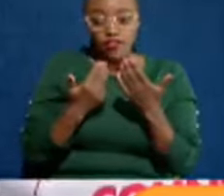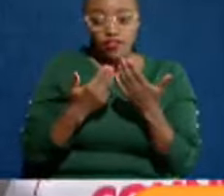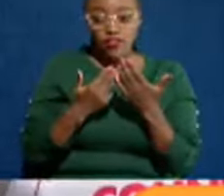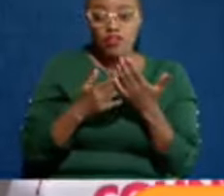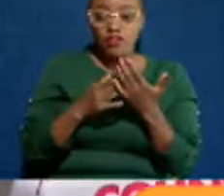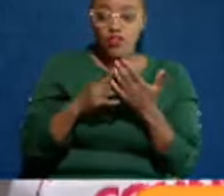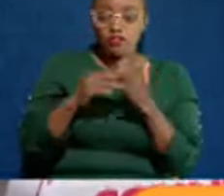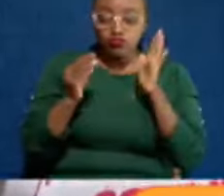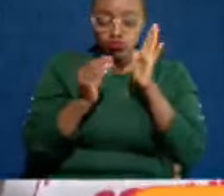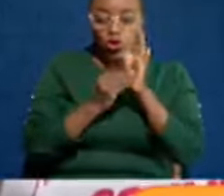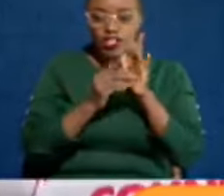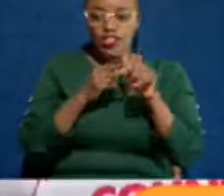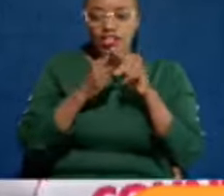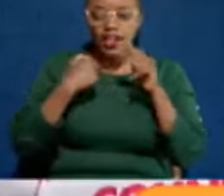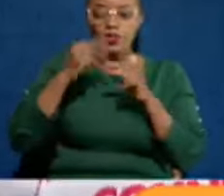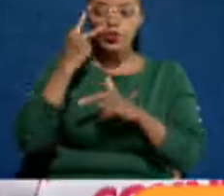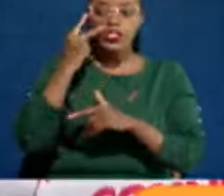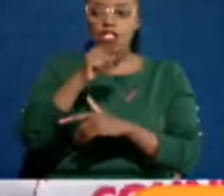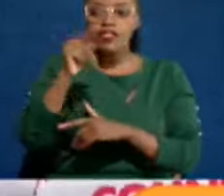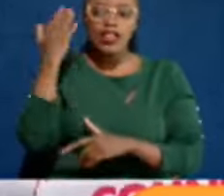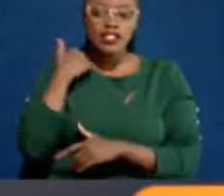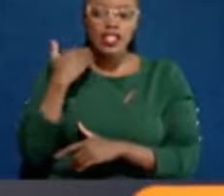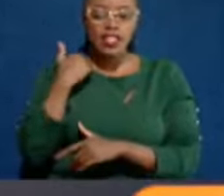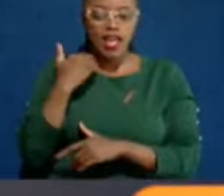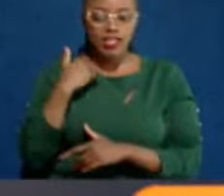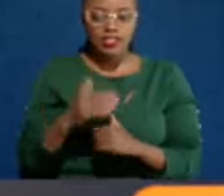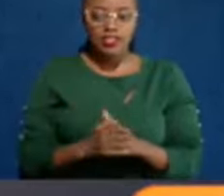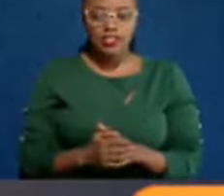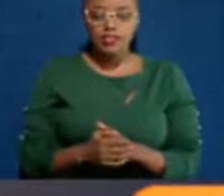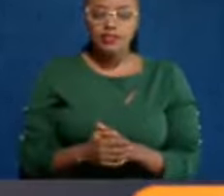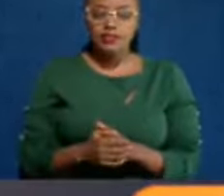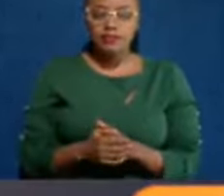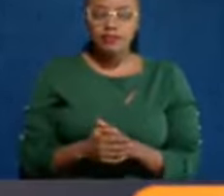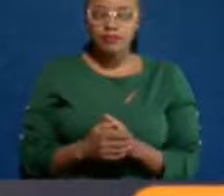policies, we shall treat them as robbers.